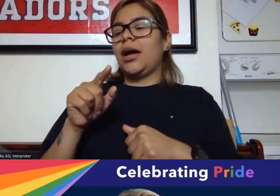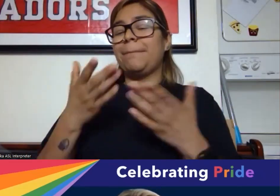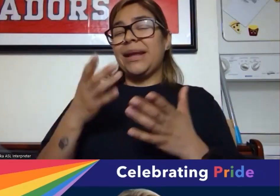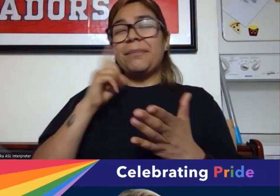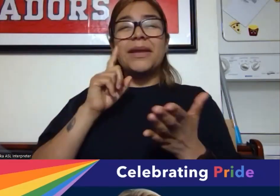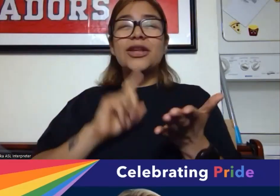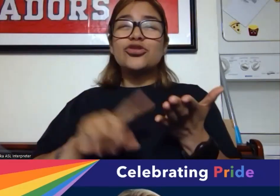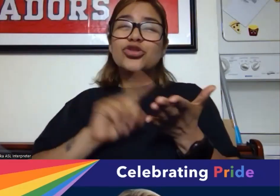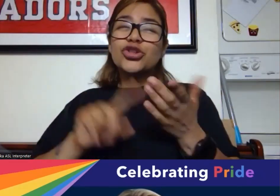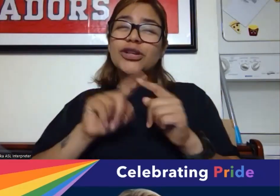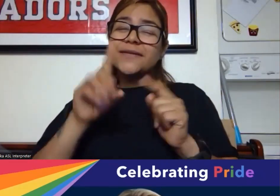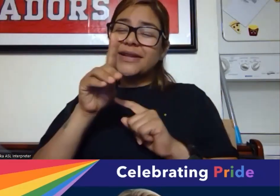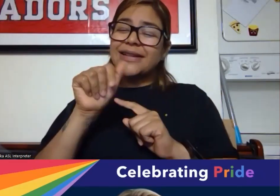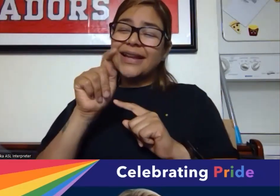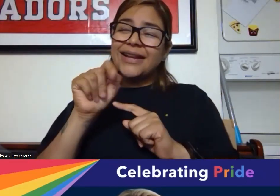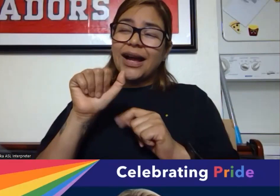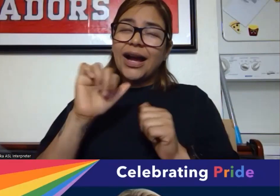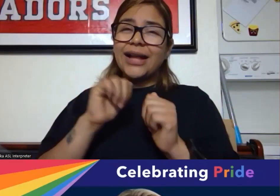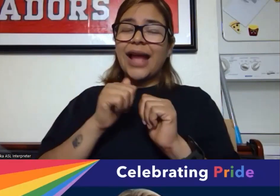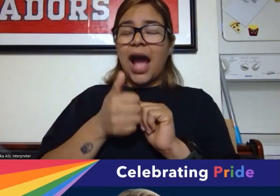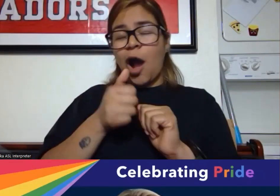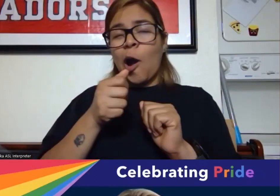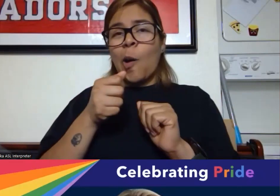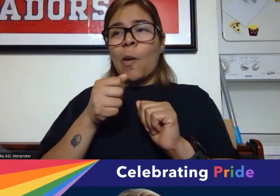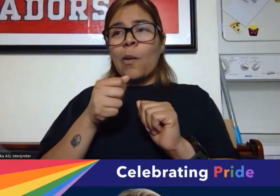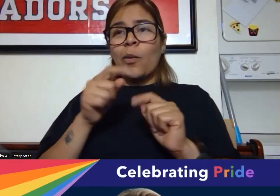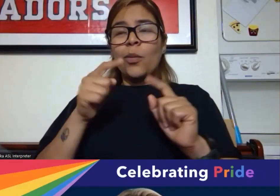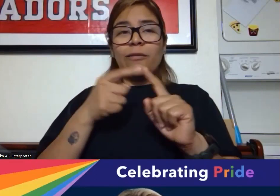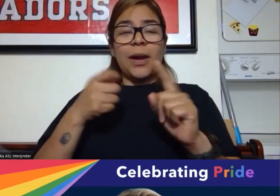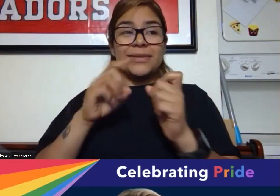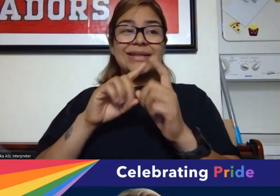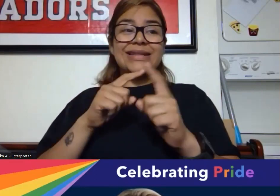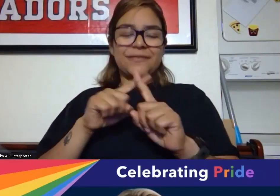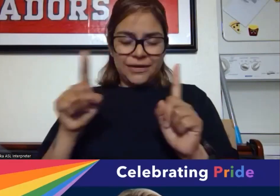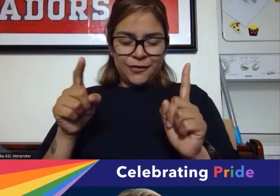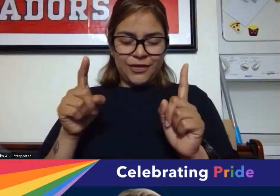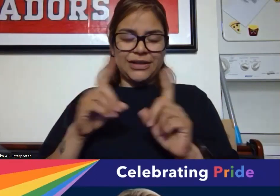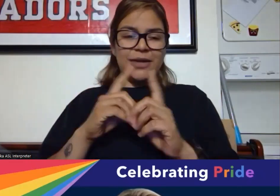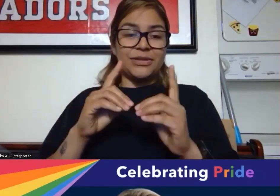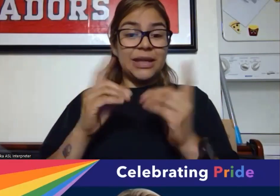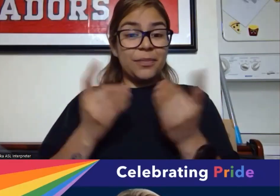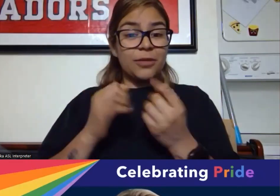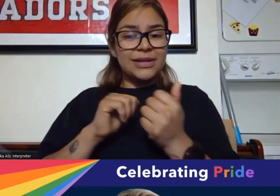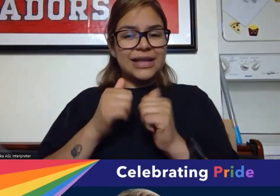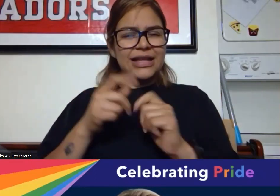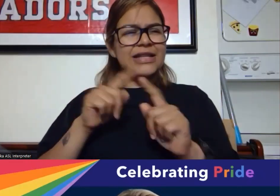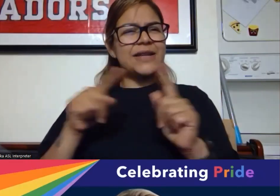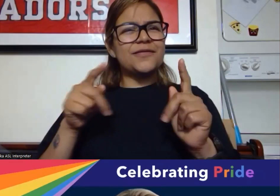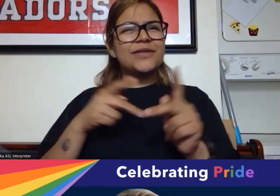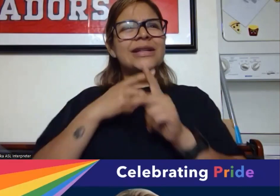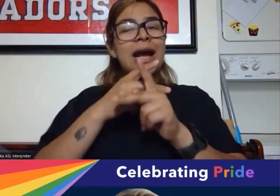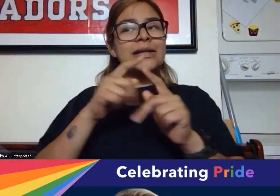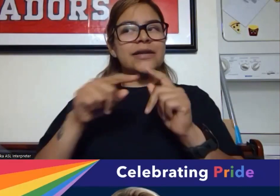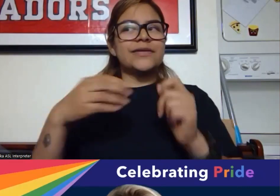the various ombudsperson's offices and all the different departments, fair hearings, to see the types of complaints or problems